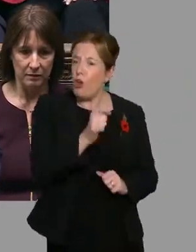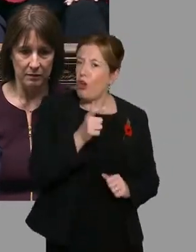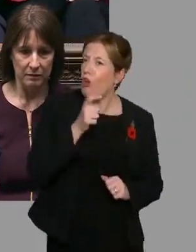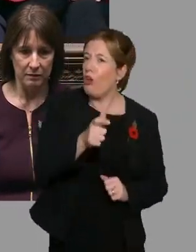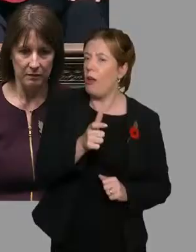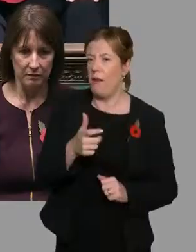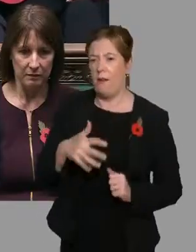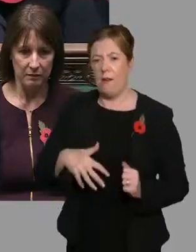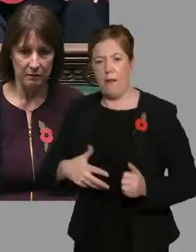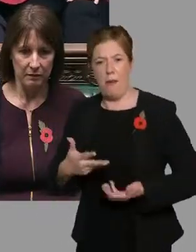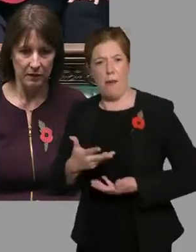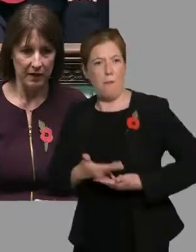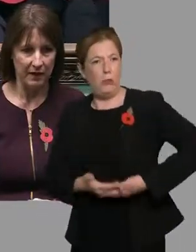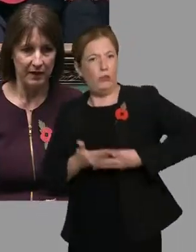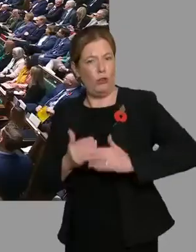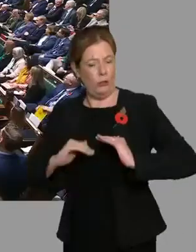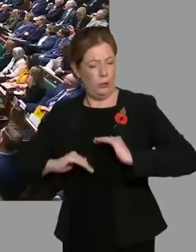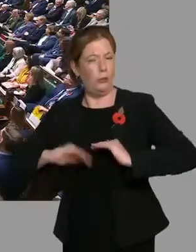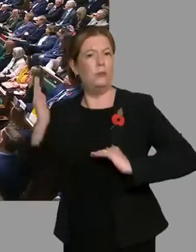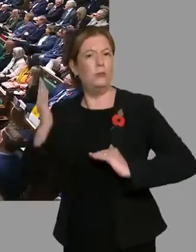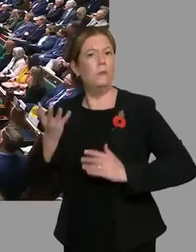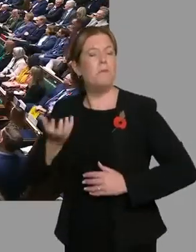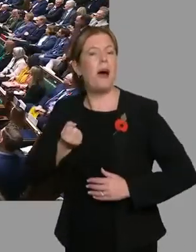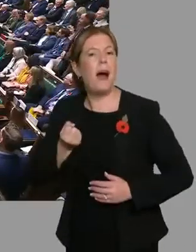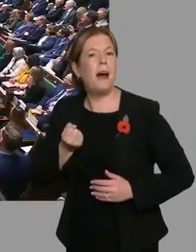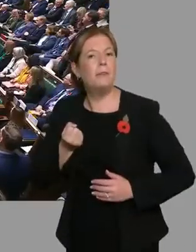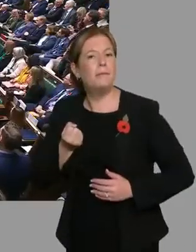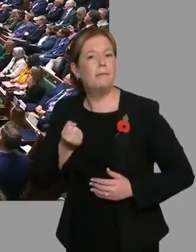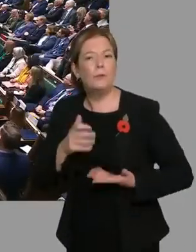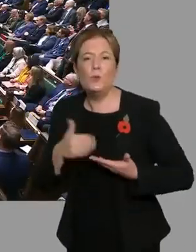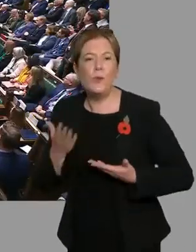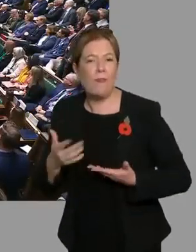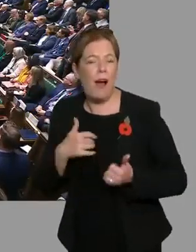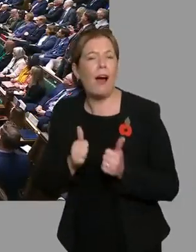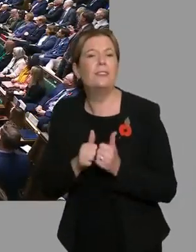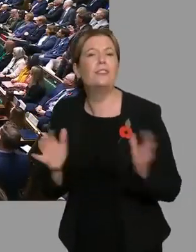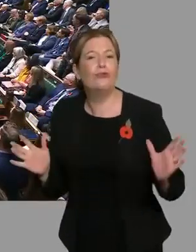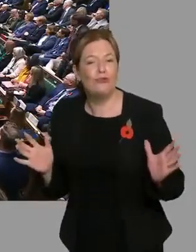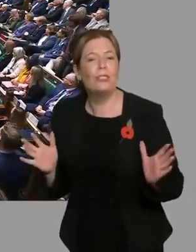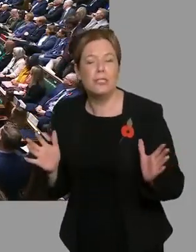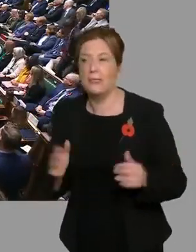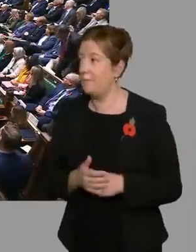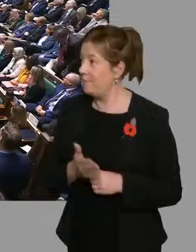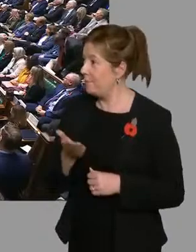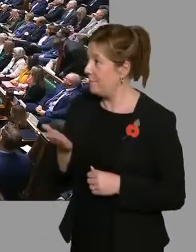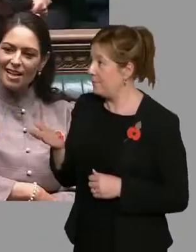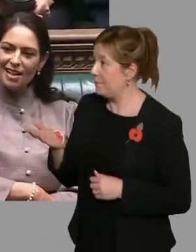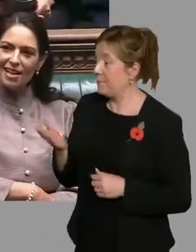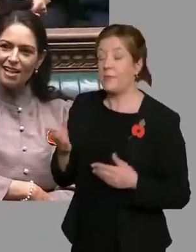gone too far. I come to the Leader of the Opposition, Kemi